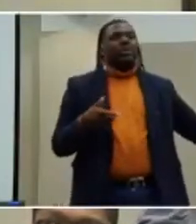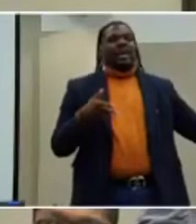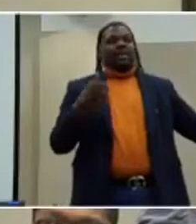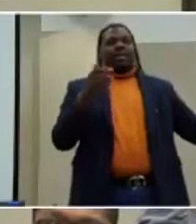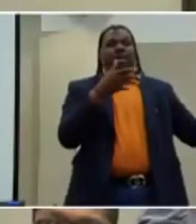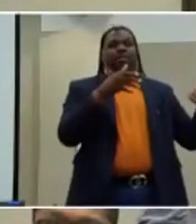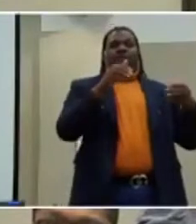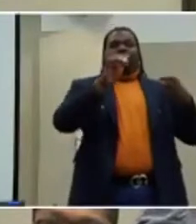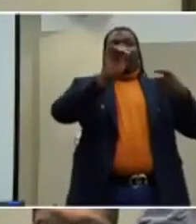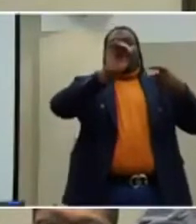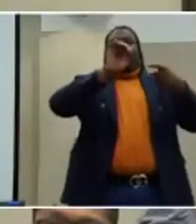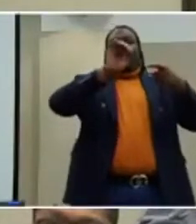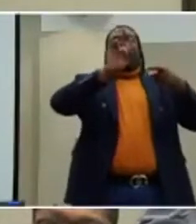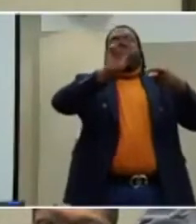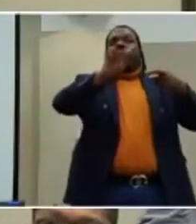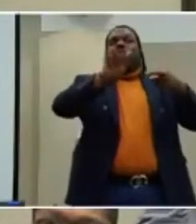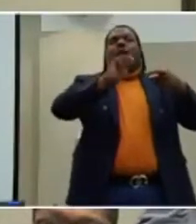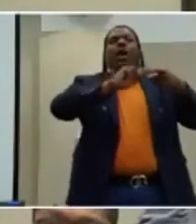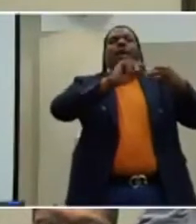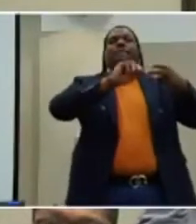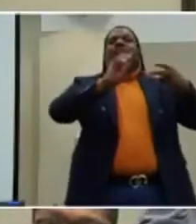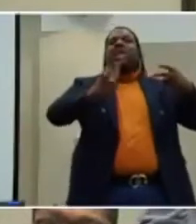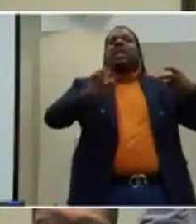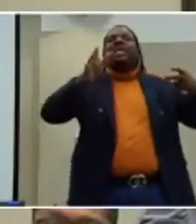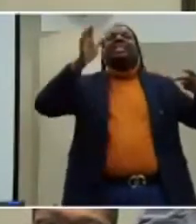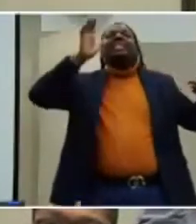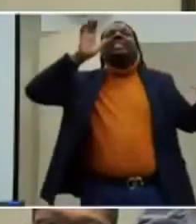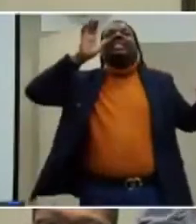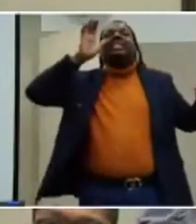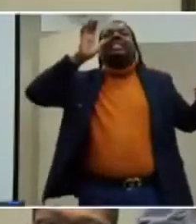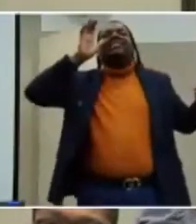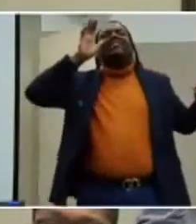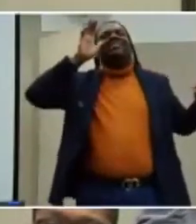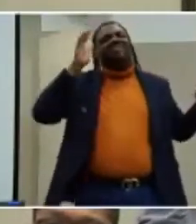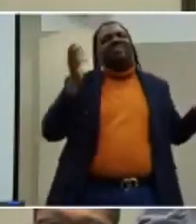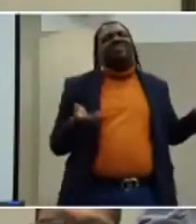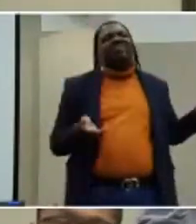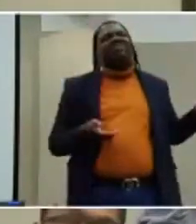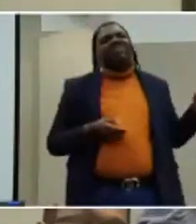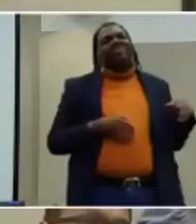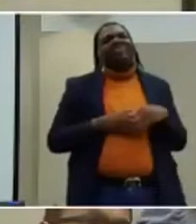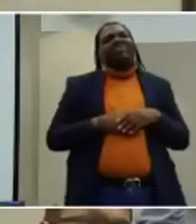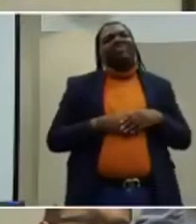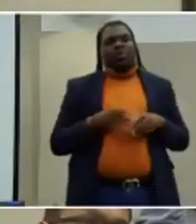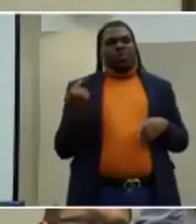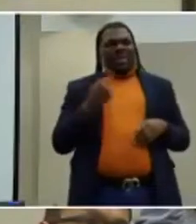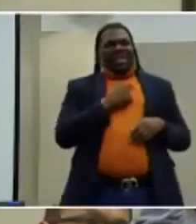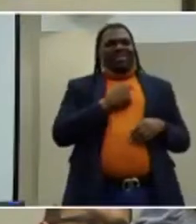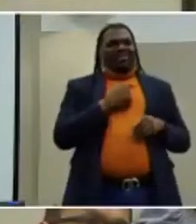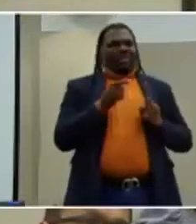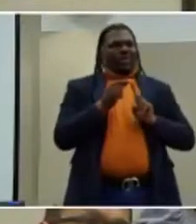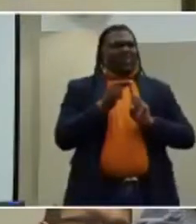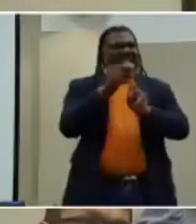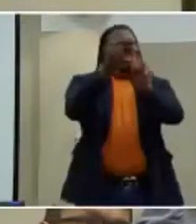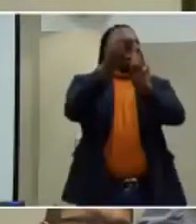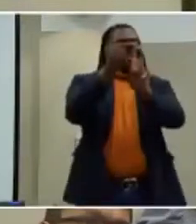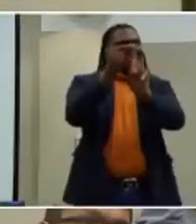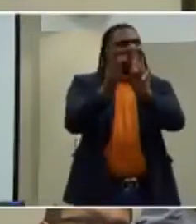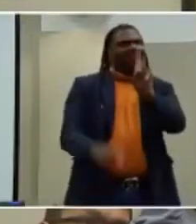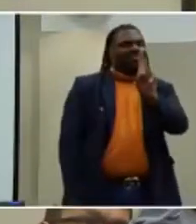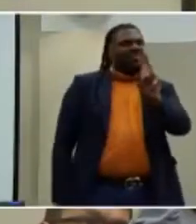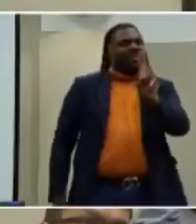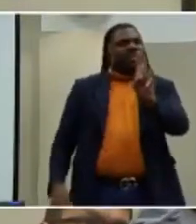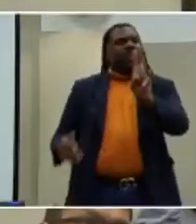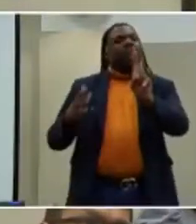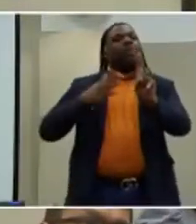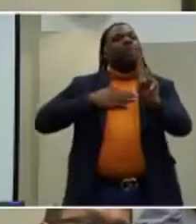Virginia will listen to the fact that we are kind of unique. When I talk to orientation mobility